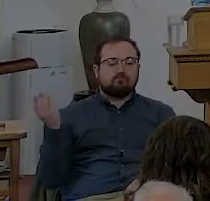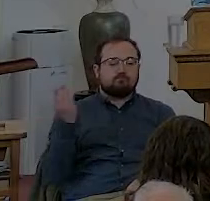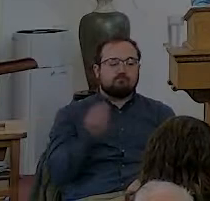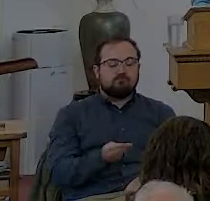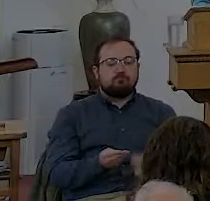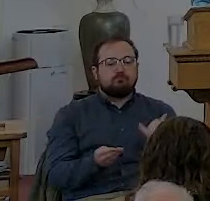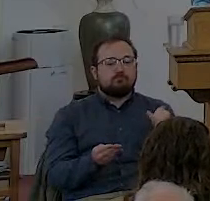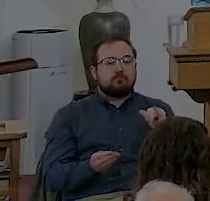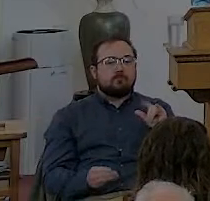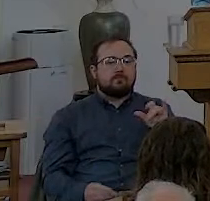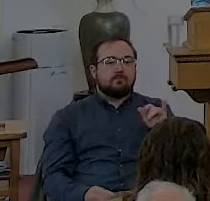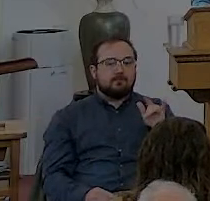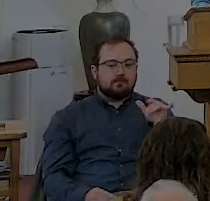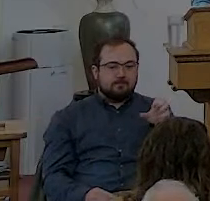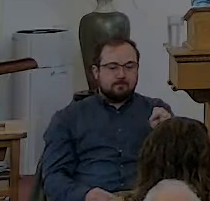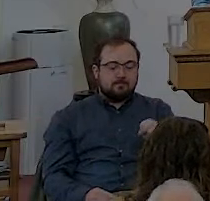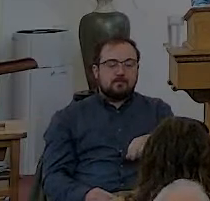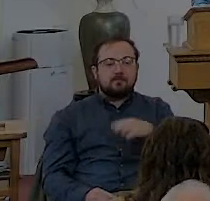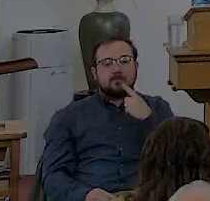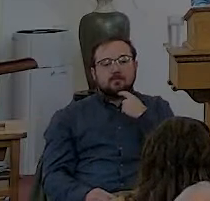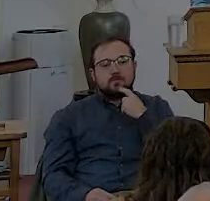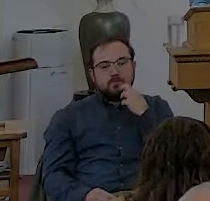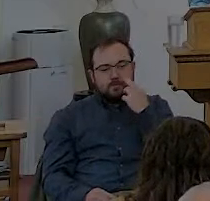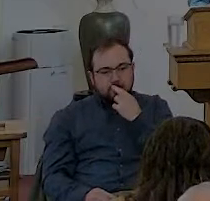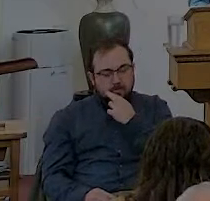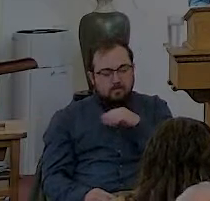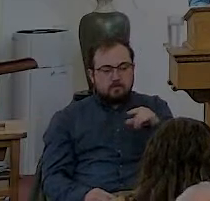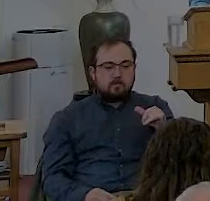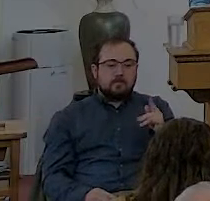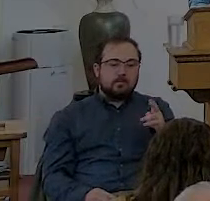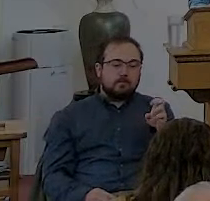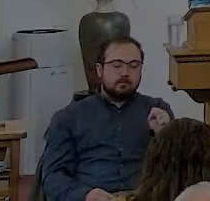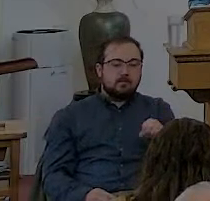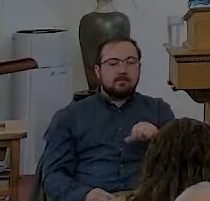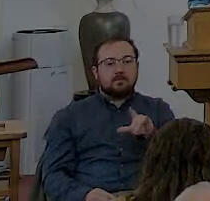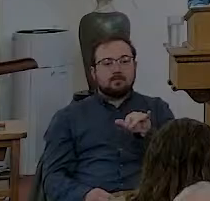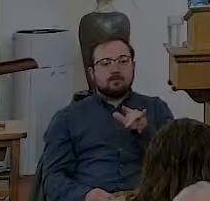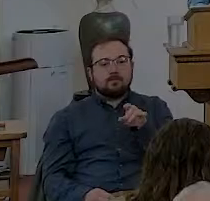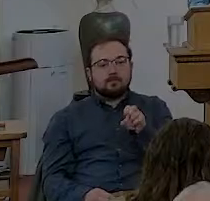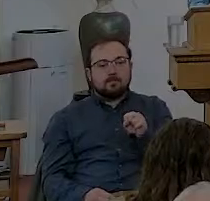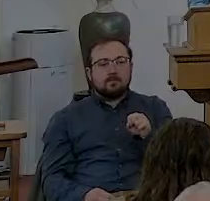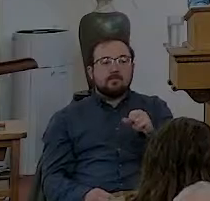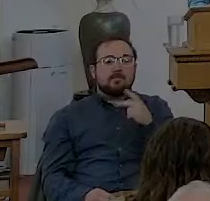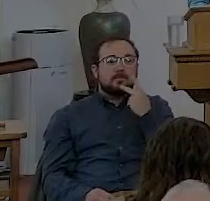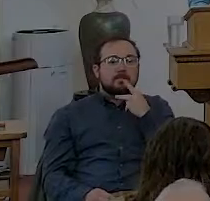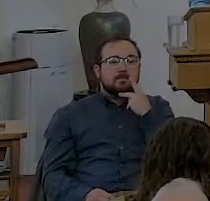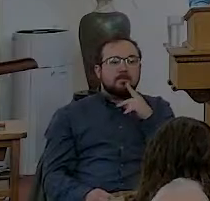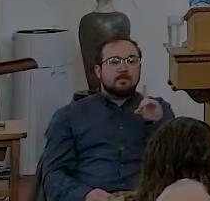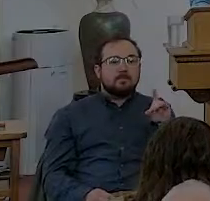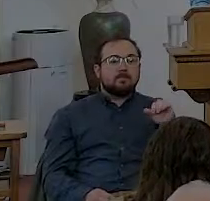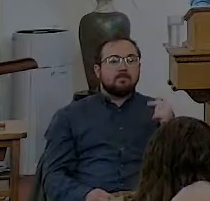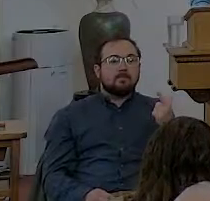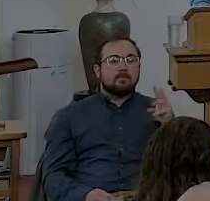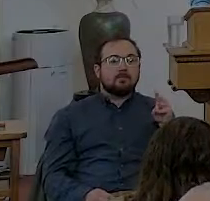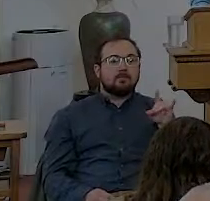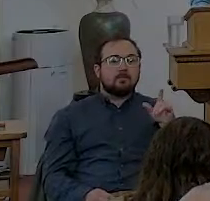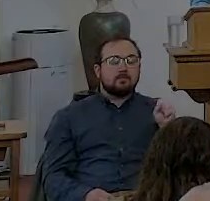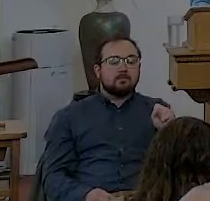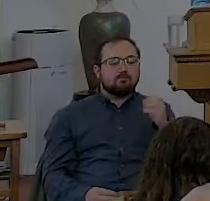Yellow daisies, red roses, pansies, lilies, pink dogwoods. He said to